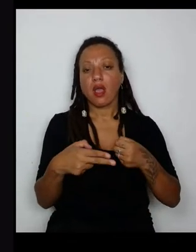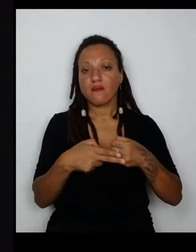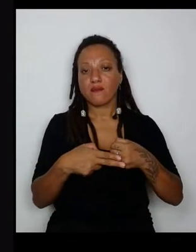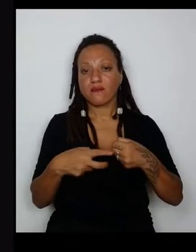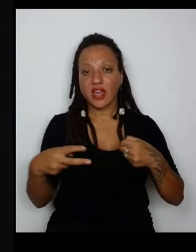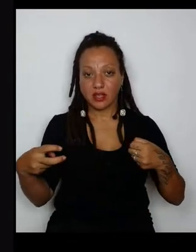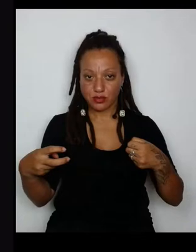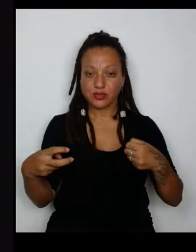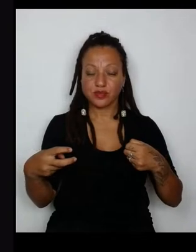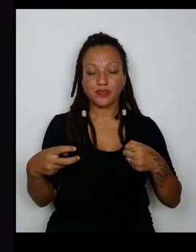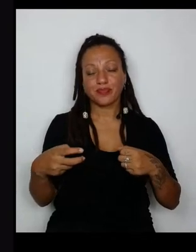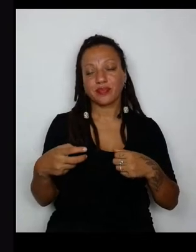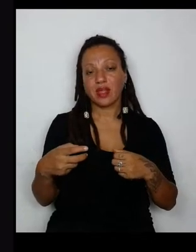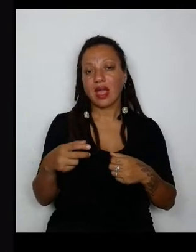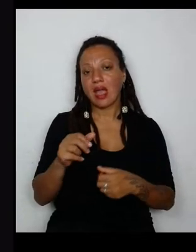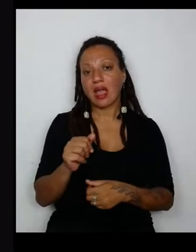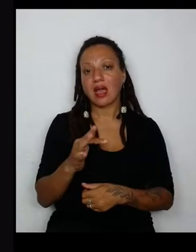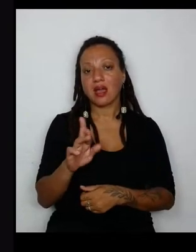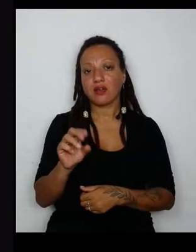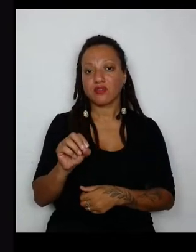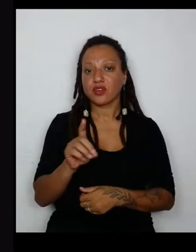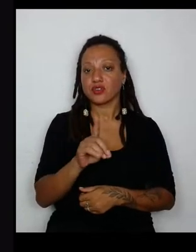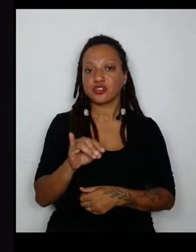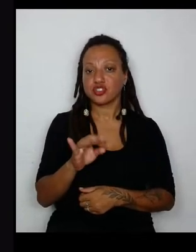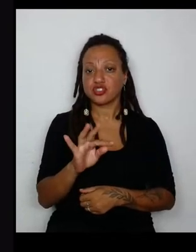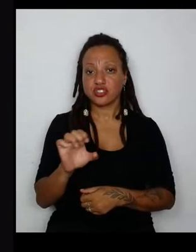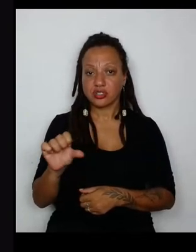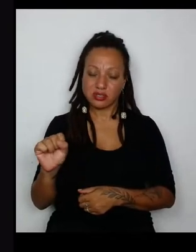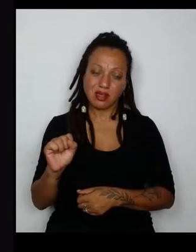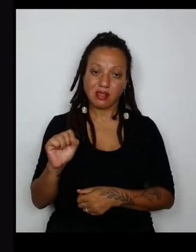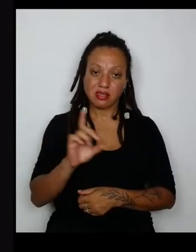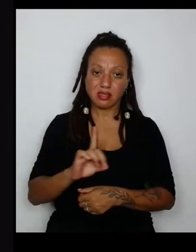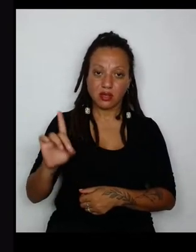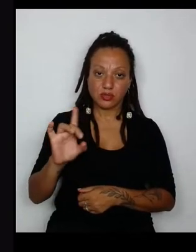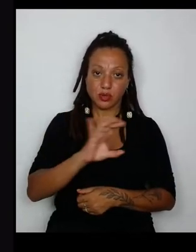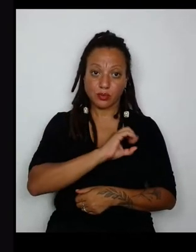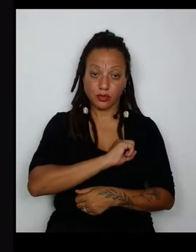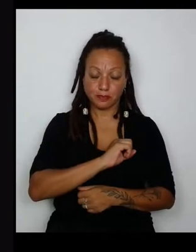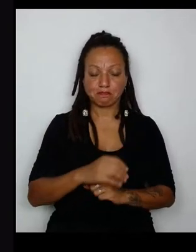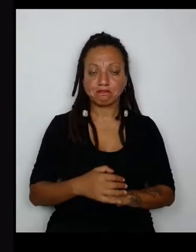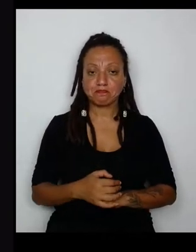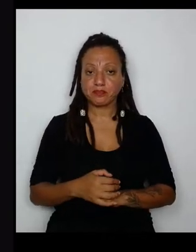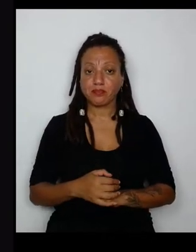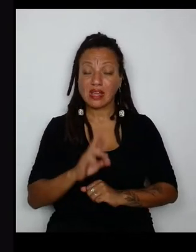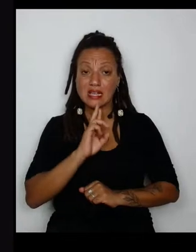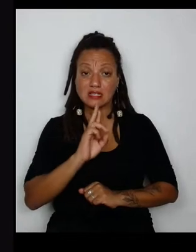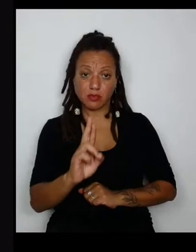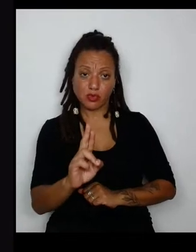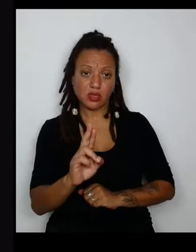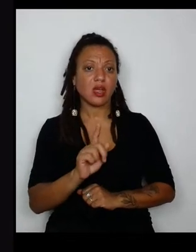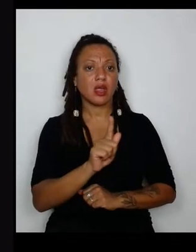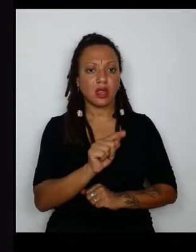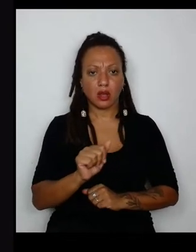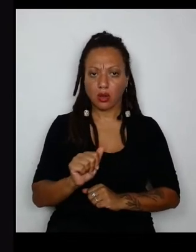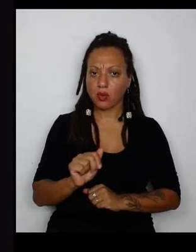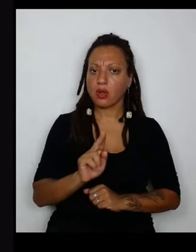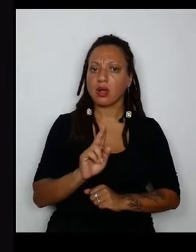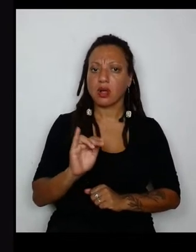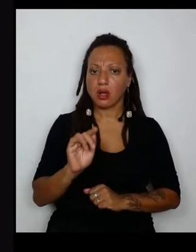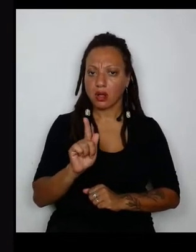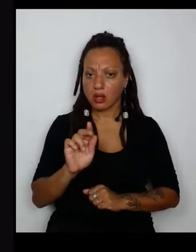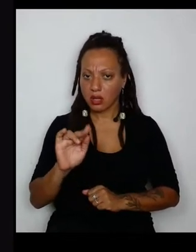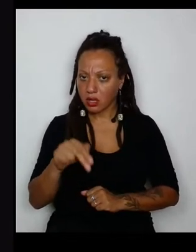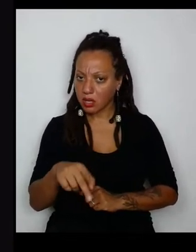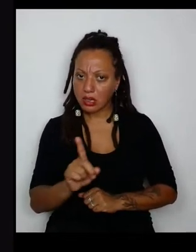not responding to gogan and quite possibly not even having been that aware of him another new zealand artist uh